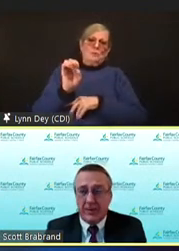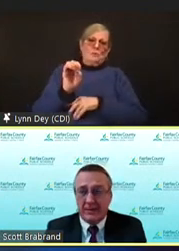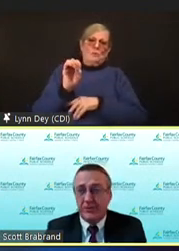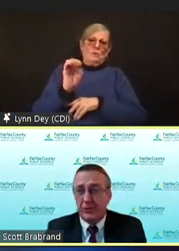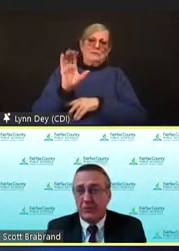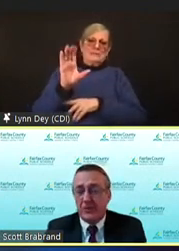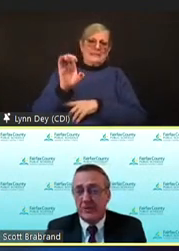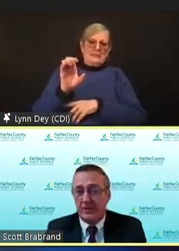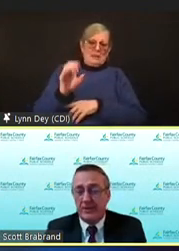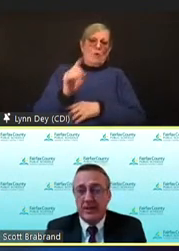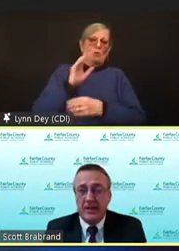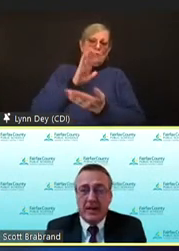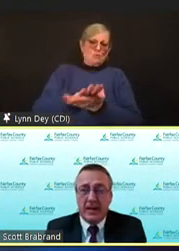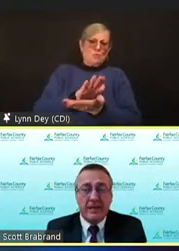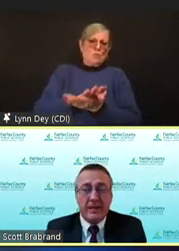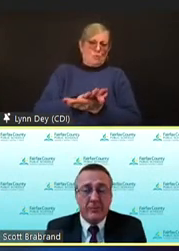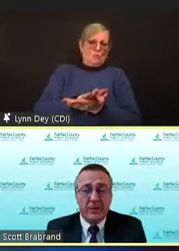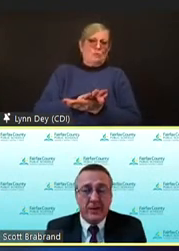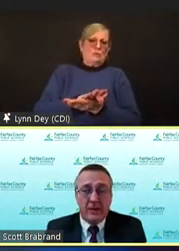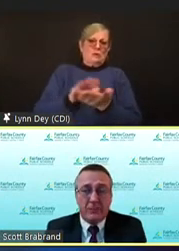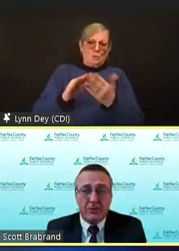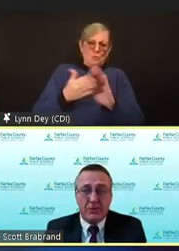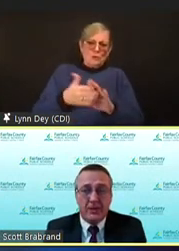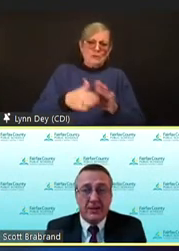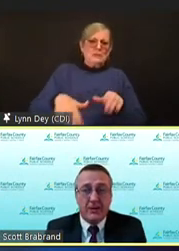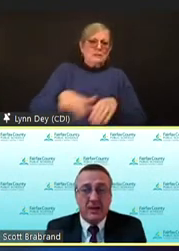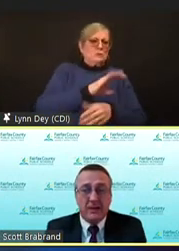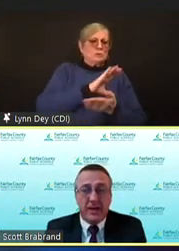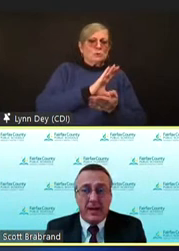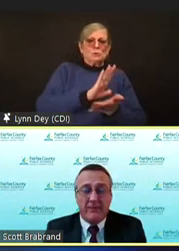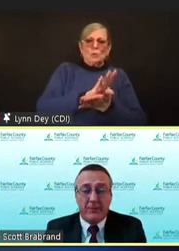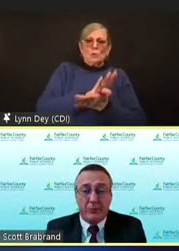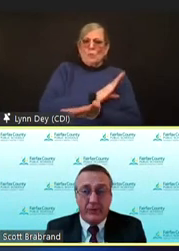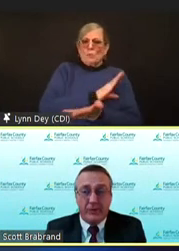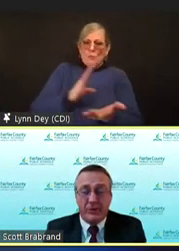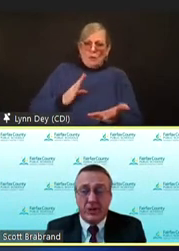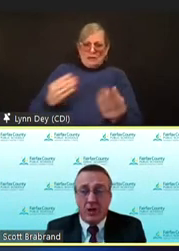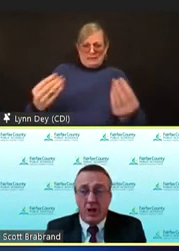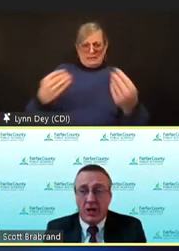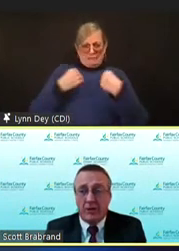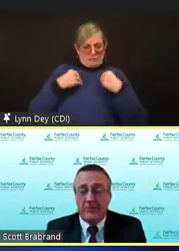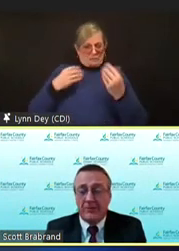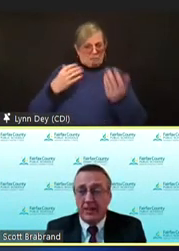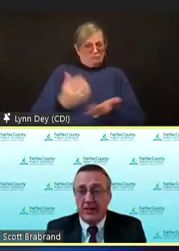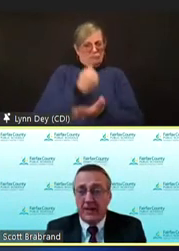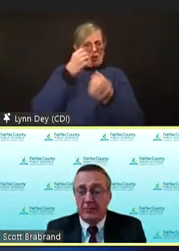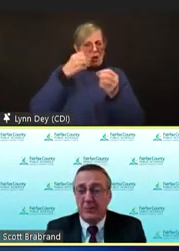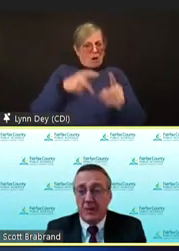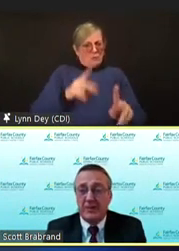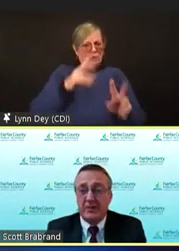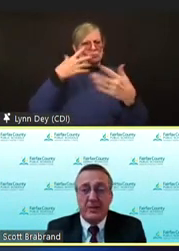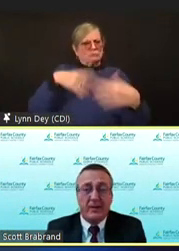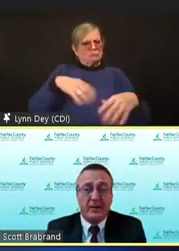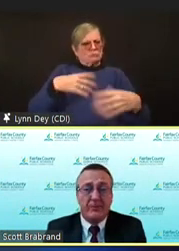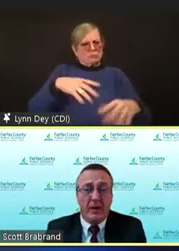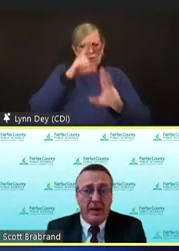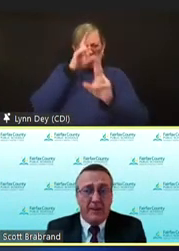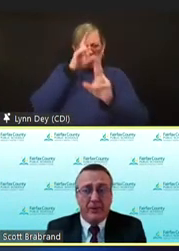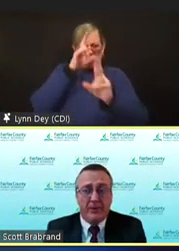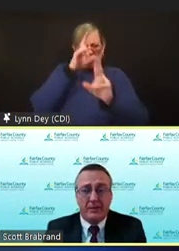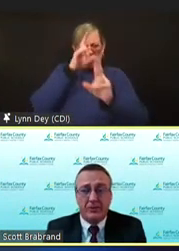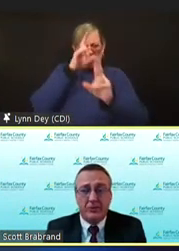can direct the superintendent, and they give me the opportunity to have the privilege and honor of day-to-day responsibility